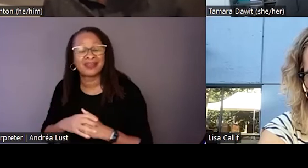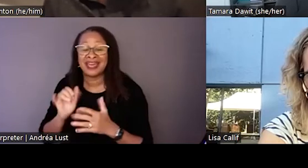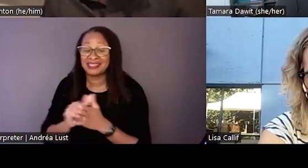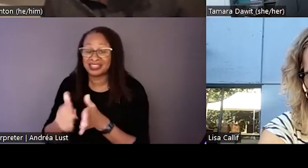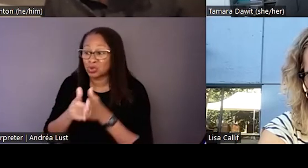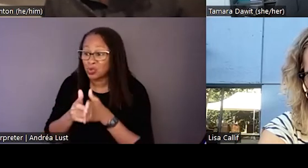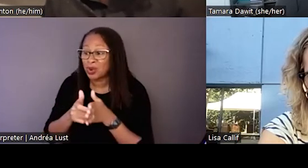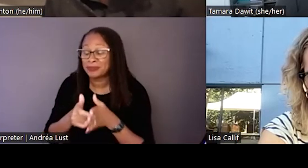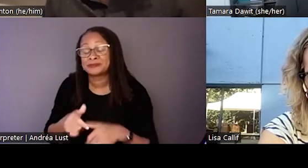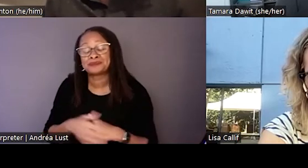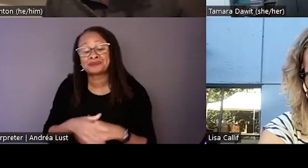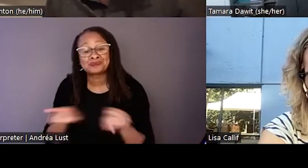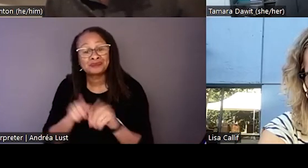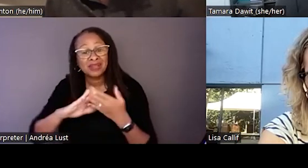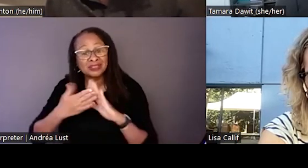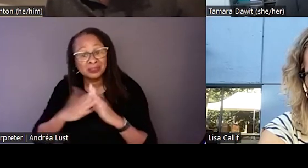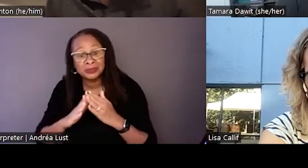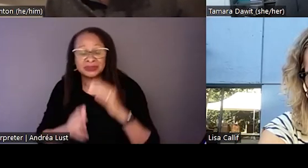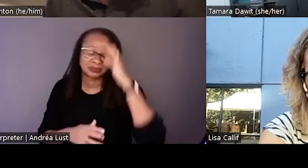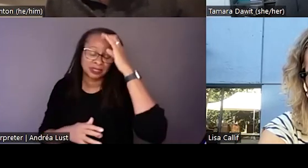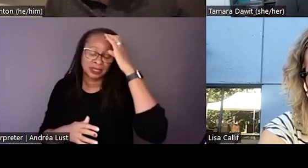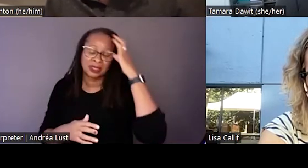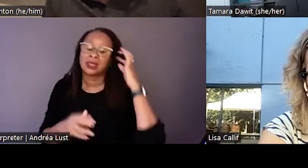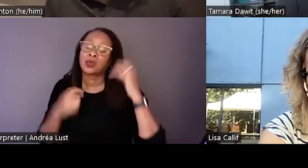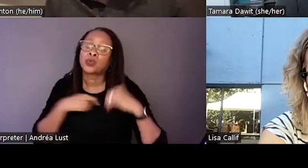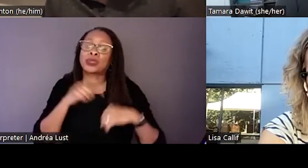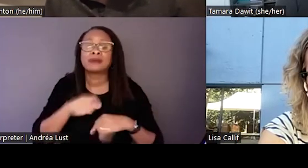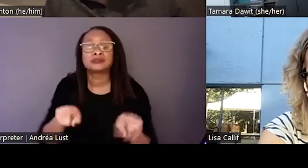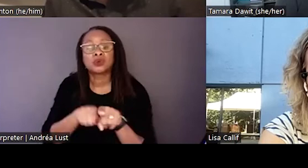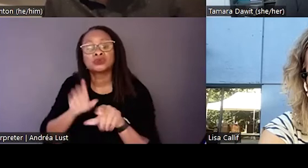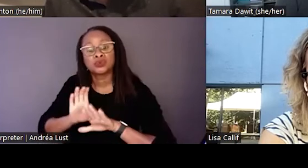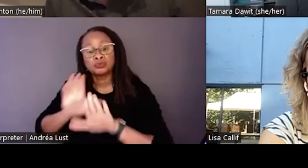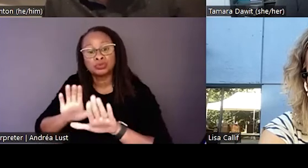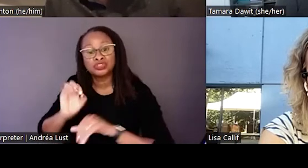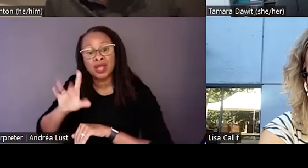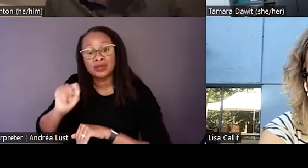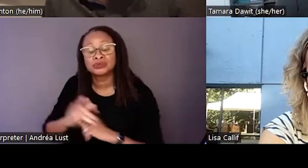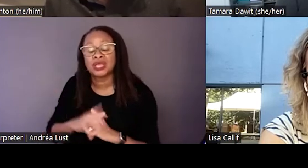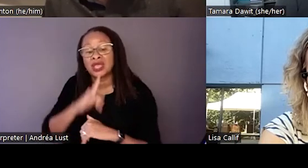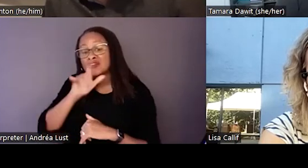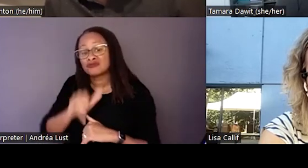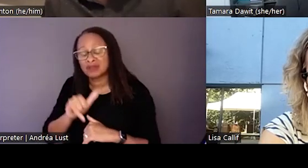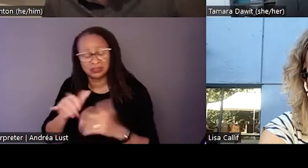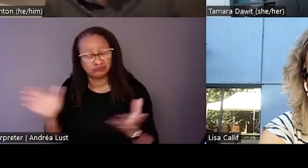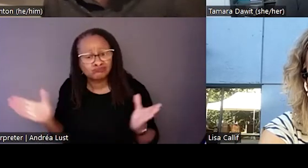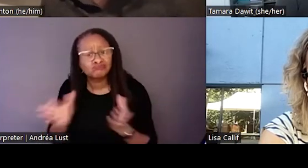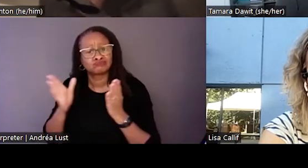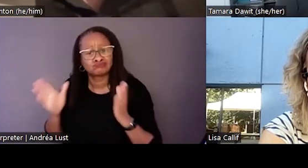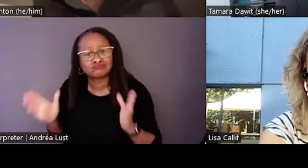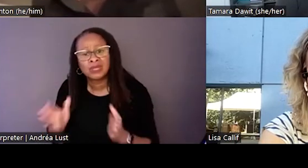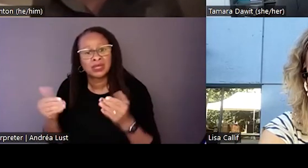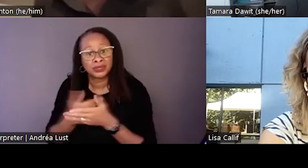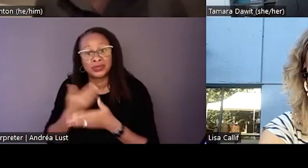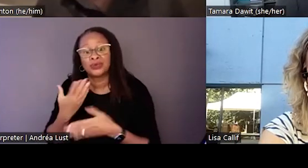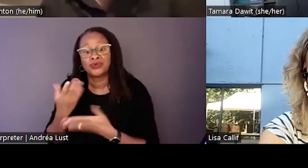requirements, I think, as communities that we have to also push out and really rally against new funders